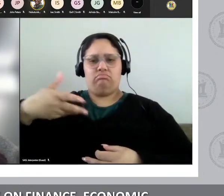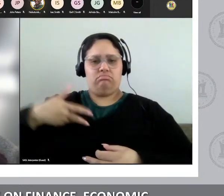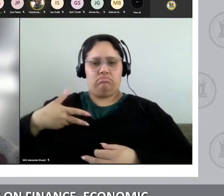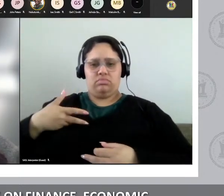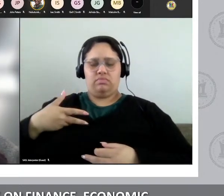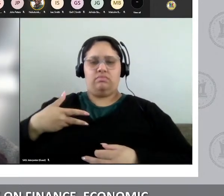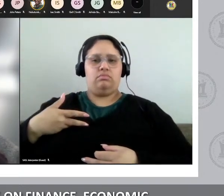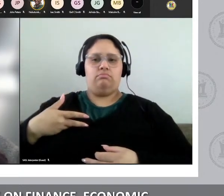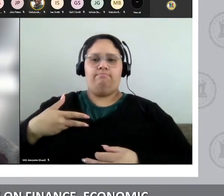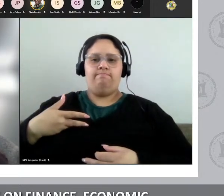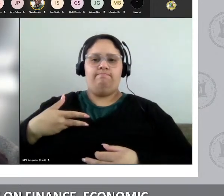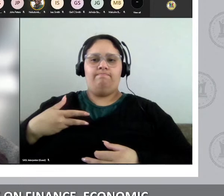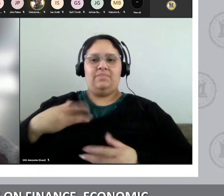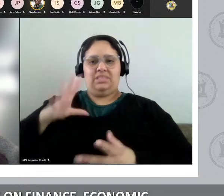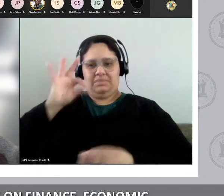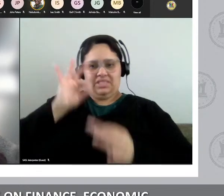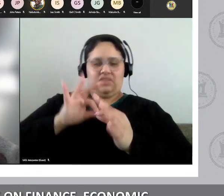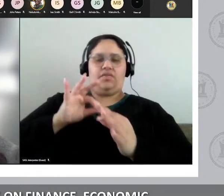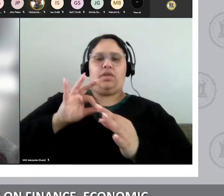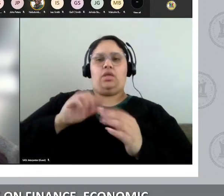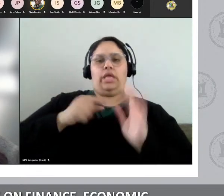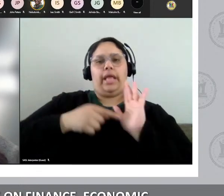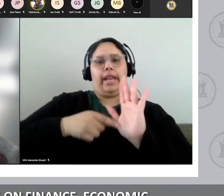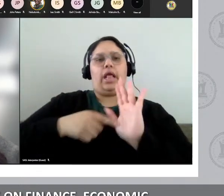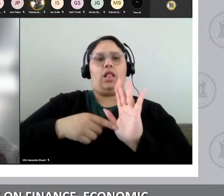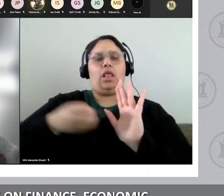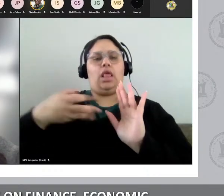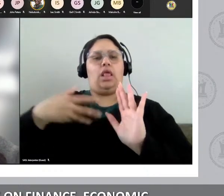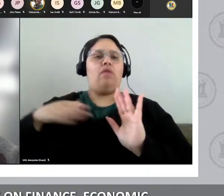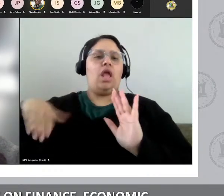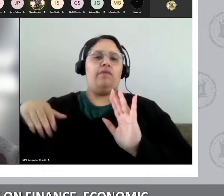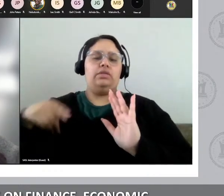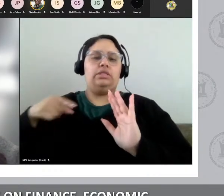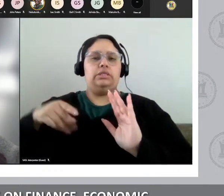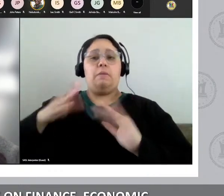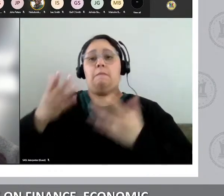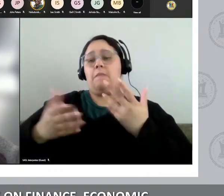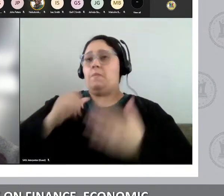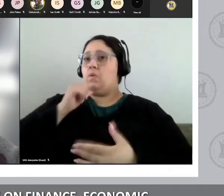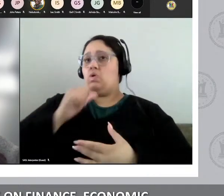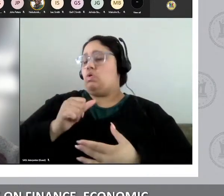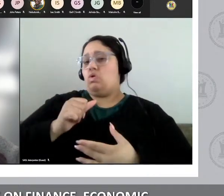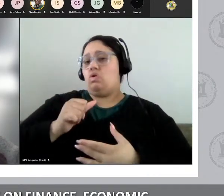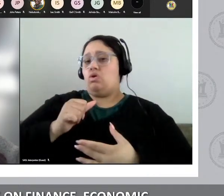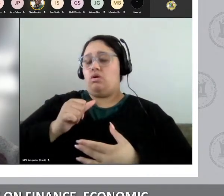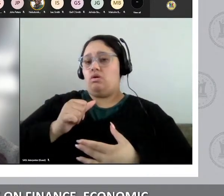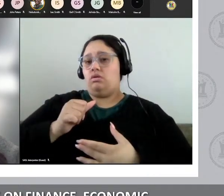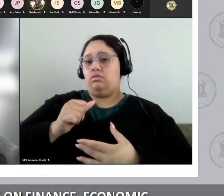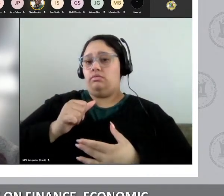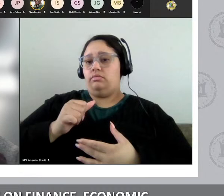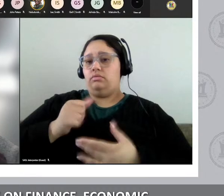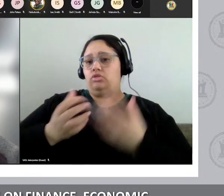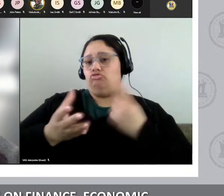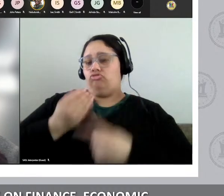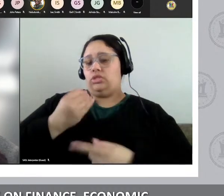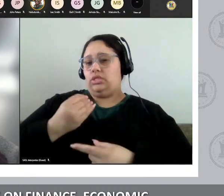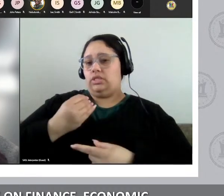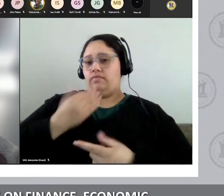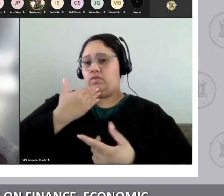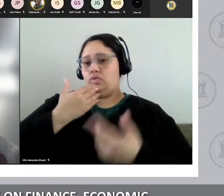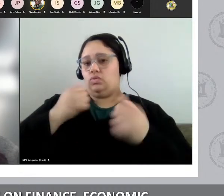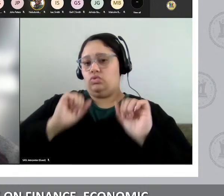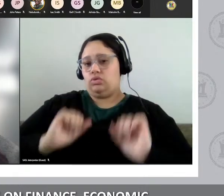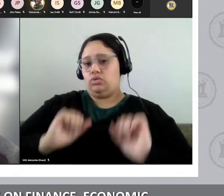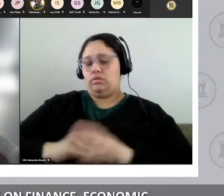to us the specifics of the indicators that may not be not have been achieved. Thank you,